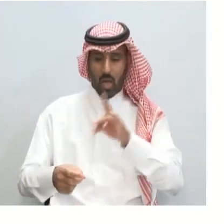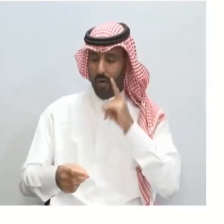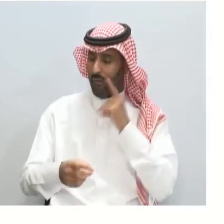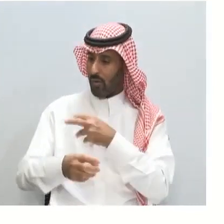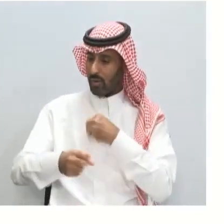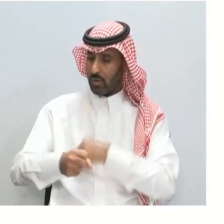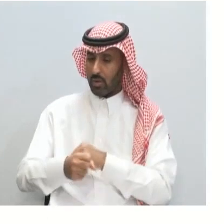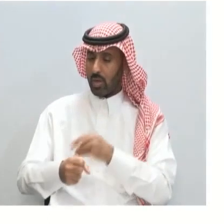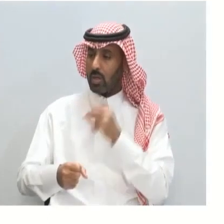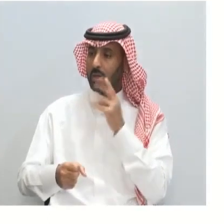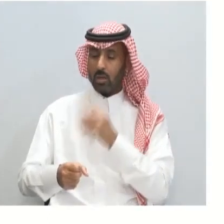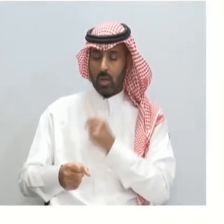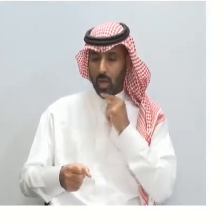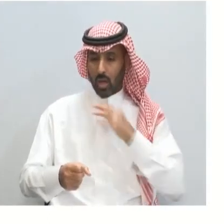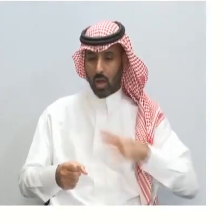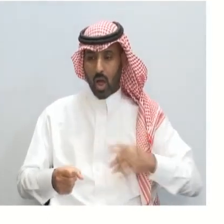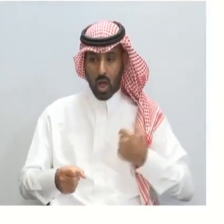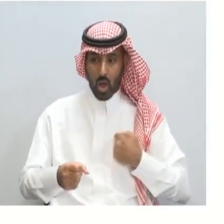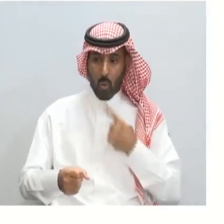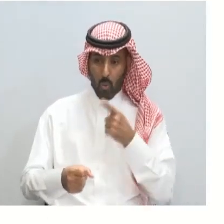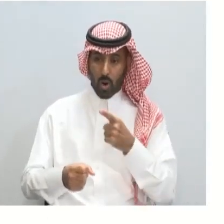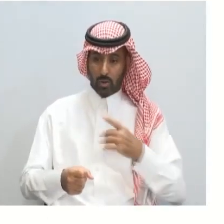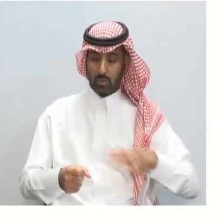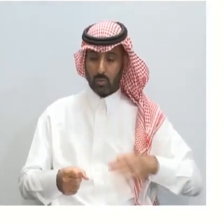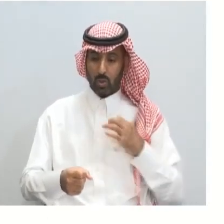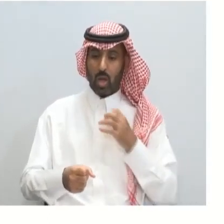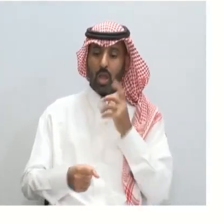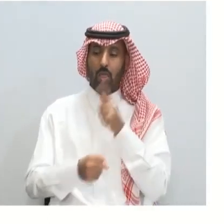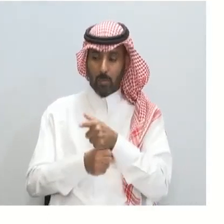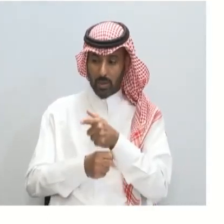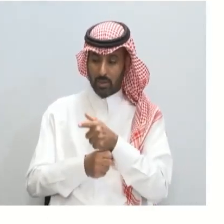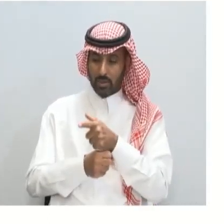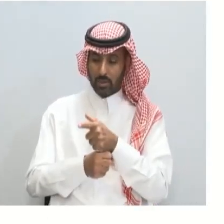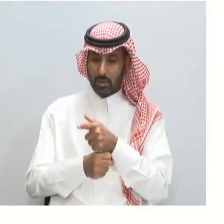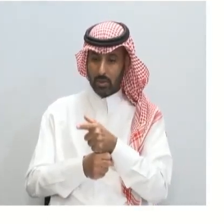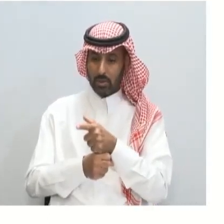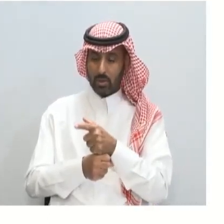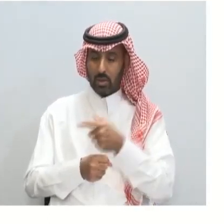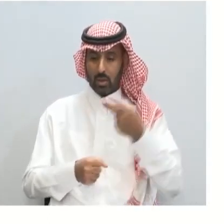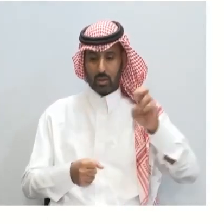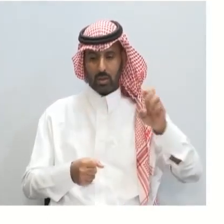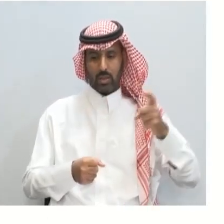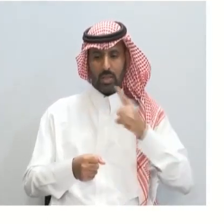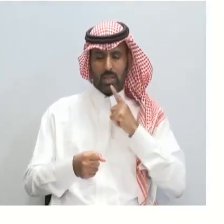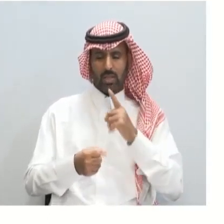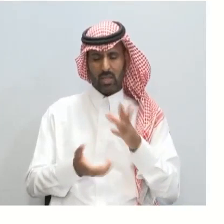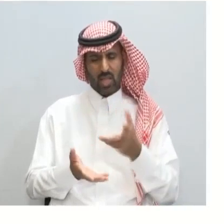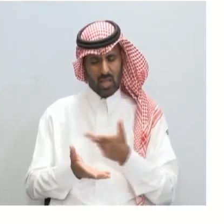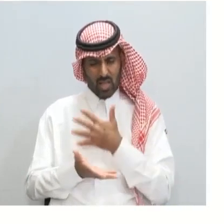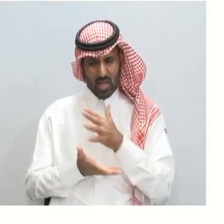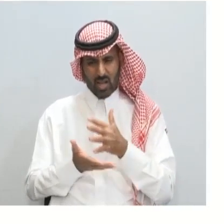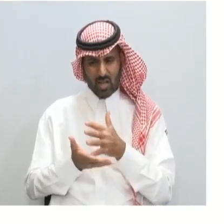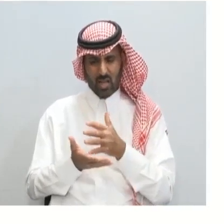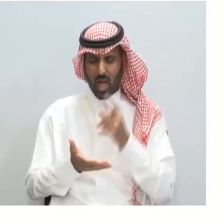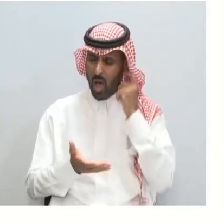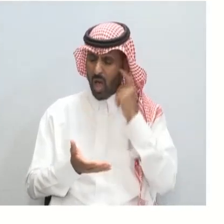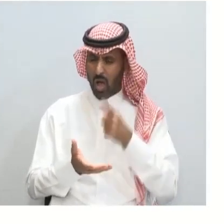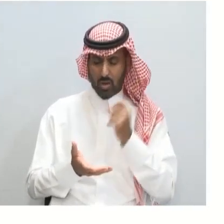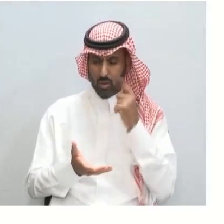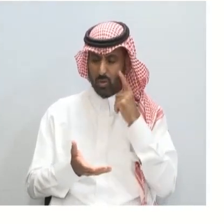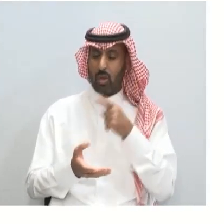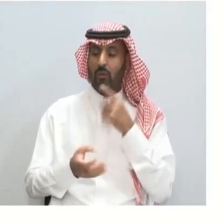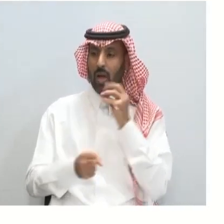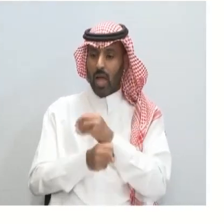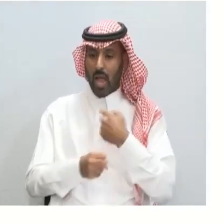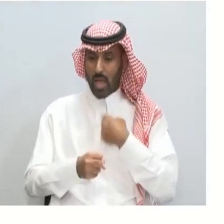manager. Majid, so what are you going to do? Khalid, That's the problem. I don't know. If I told